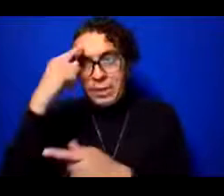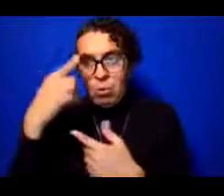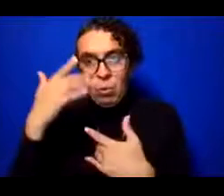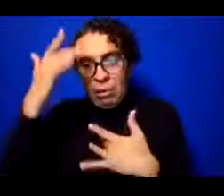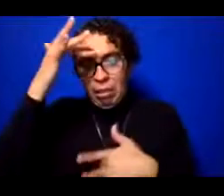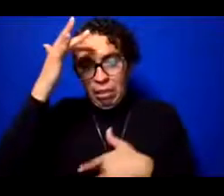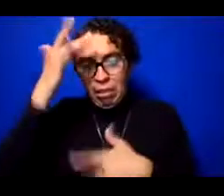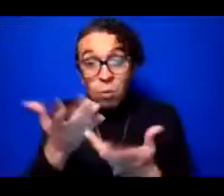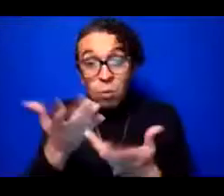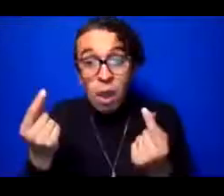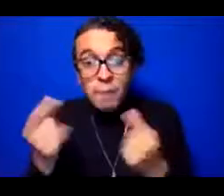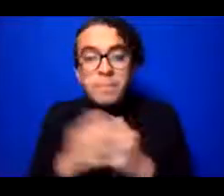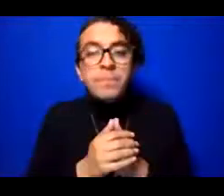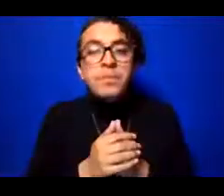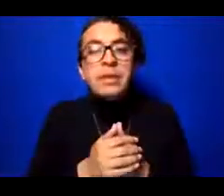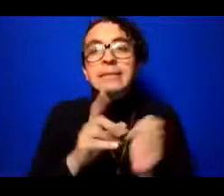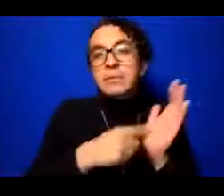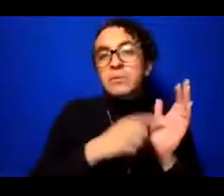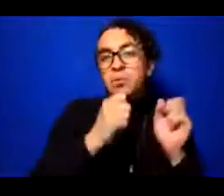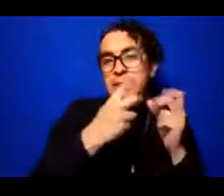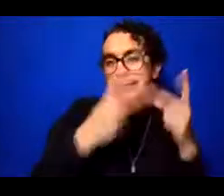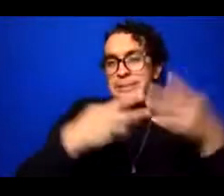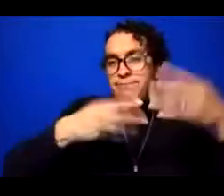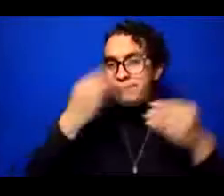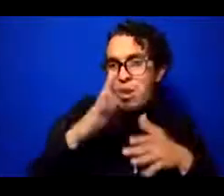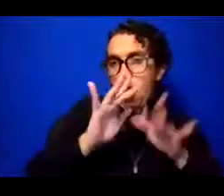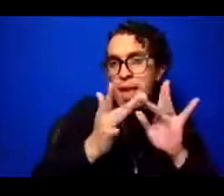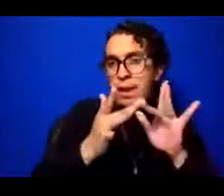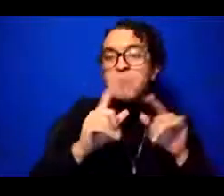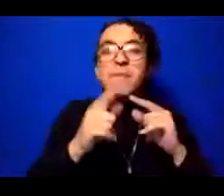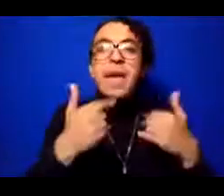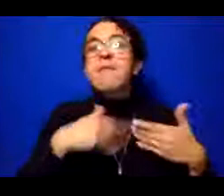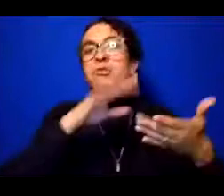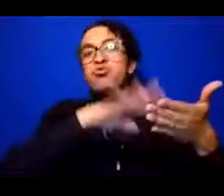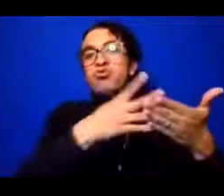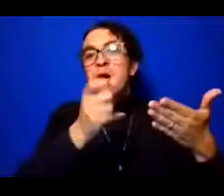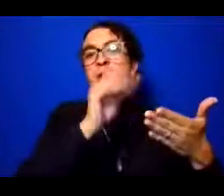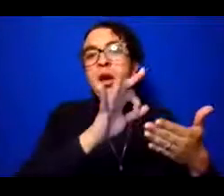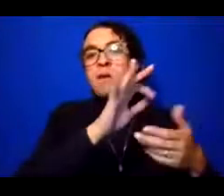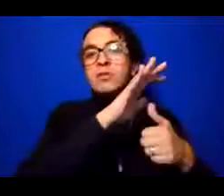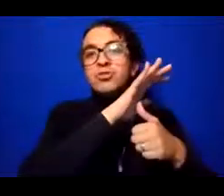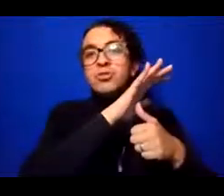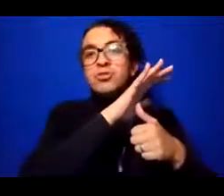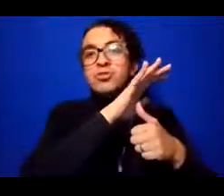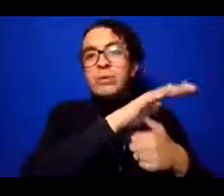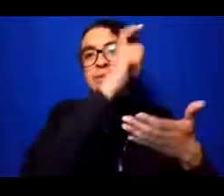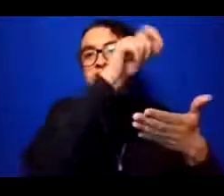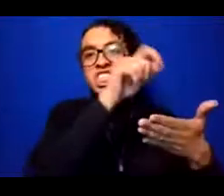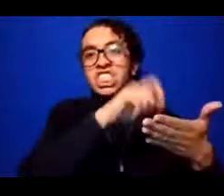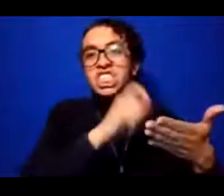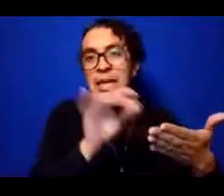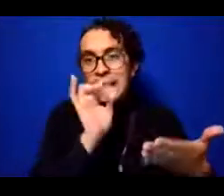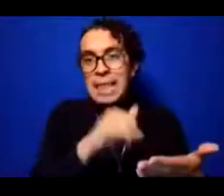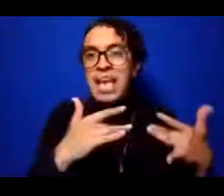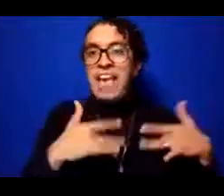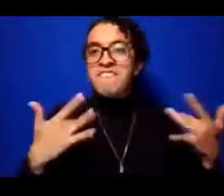sometimes I'll even have parents, and you can find these online too, there's like a chart of stressful events, and you can click off all of the stressful events in your life